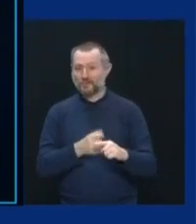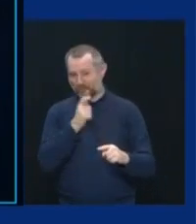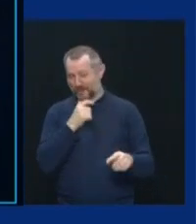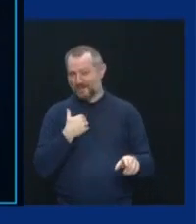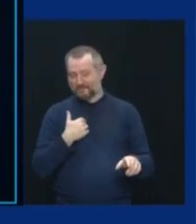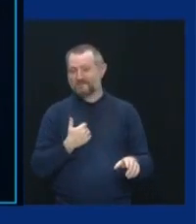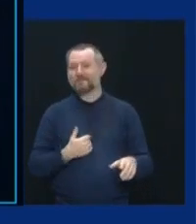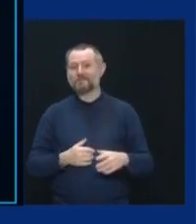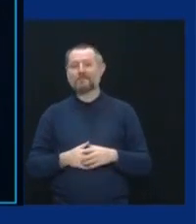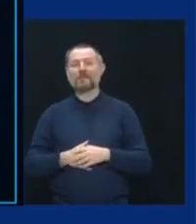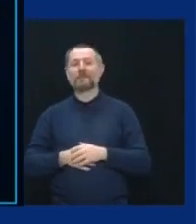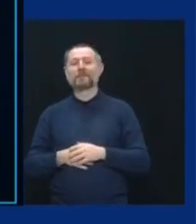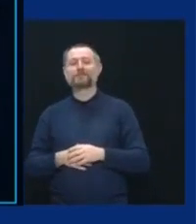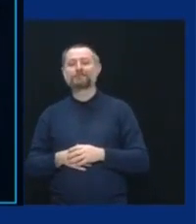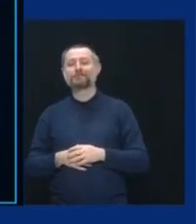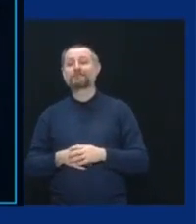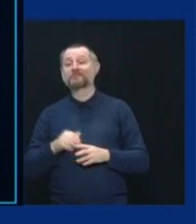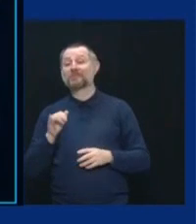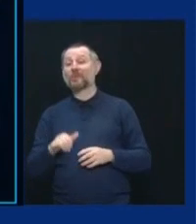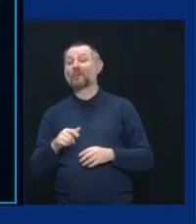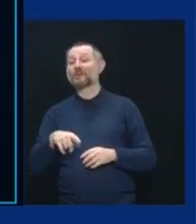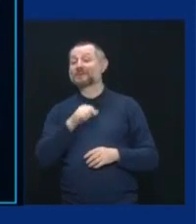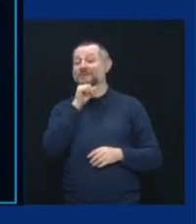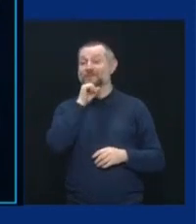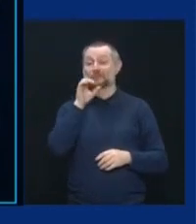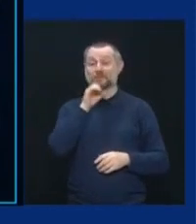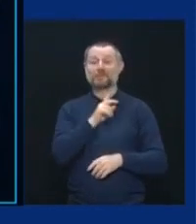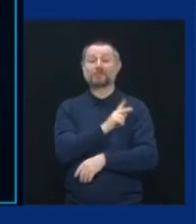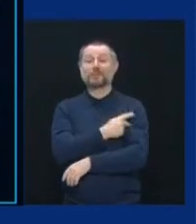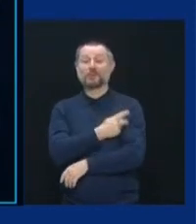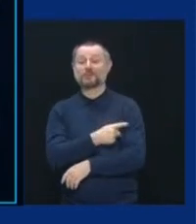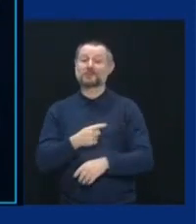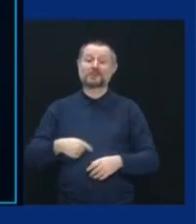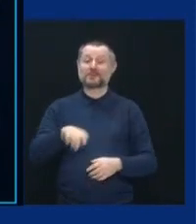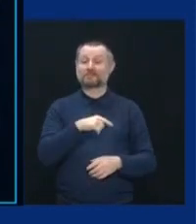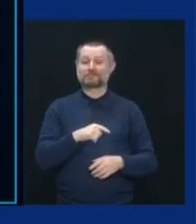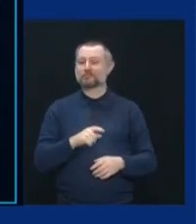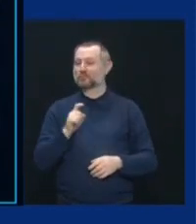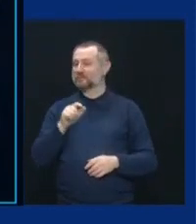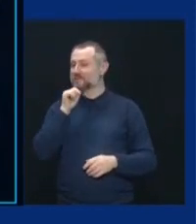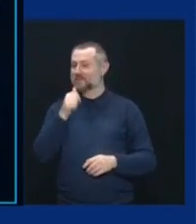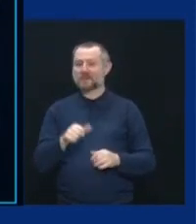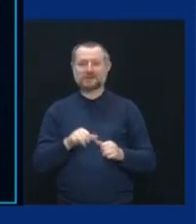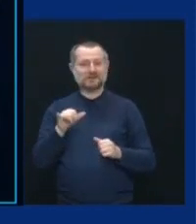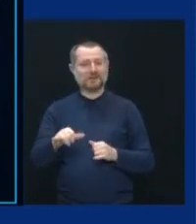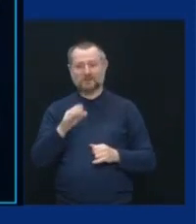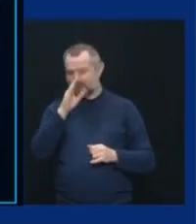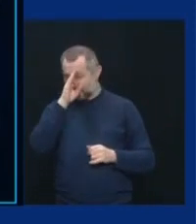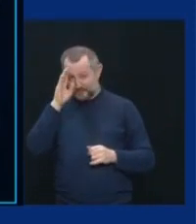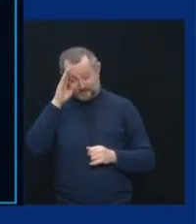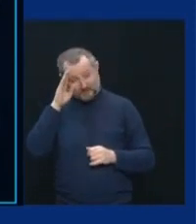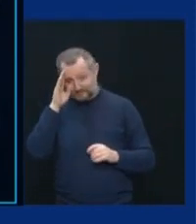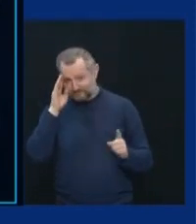Patients, particularly senior citizens, should not remain in hospitals longer than necessary because they can